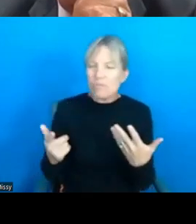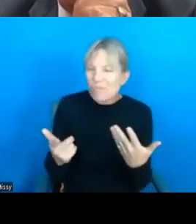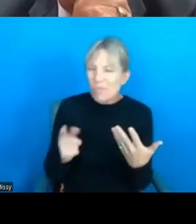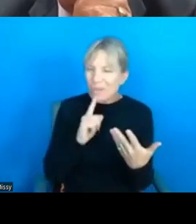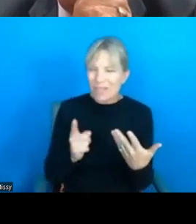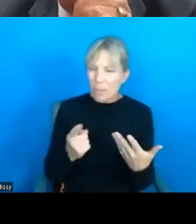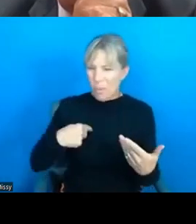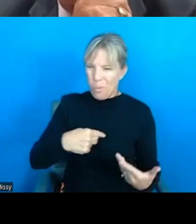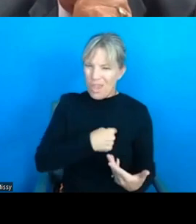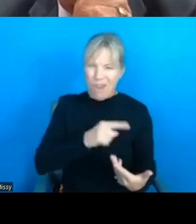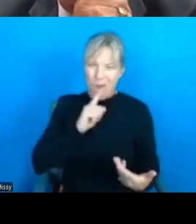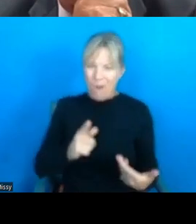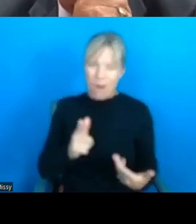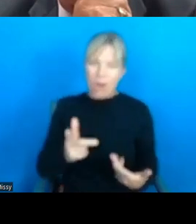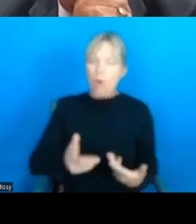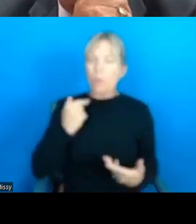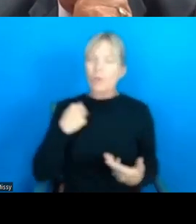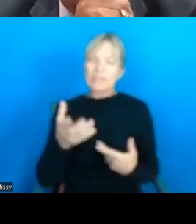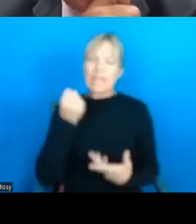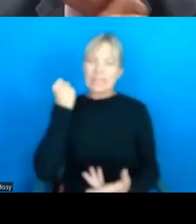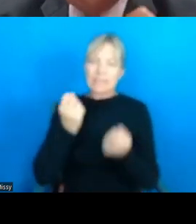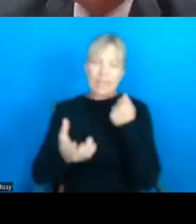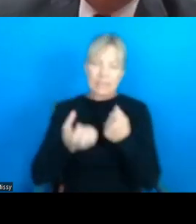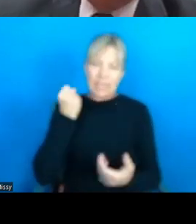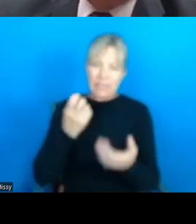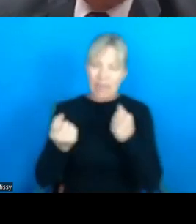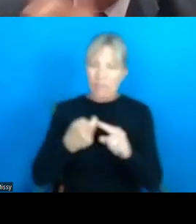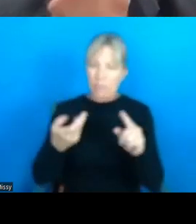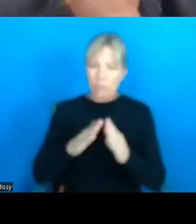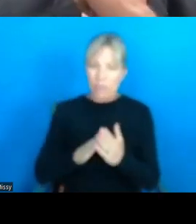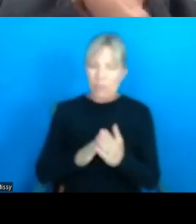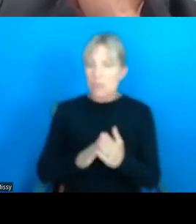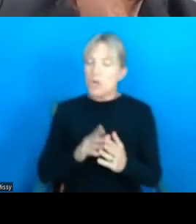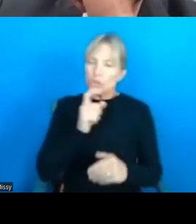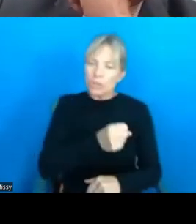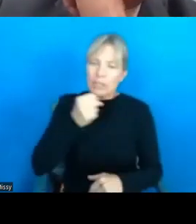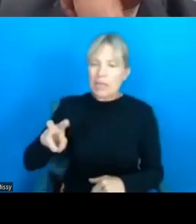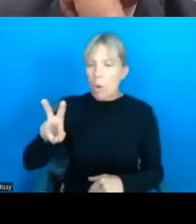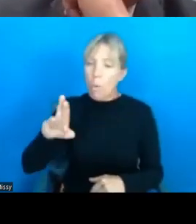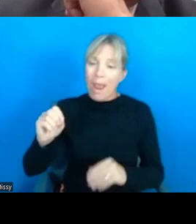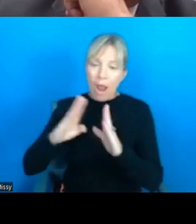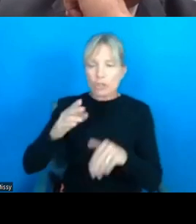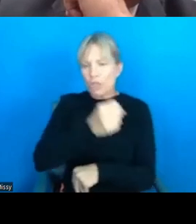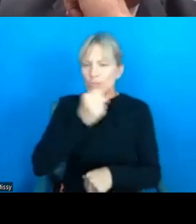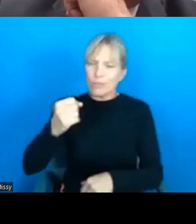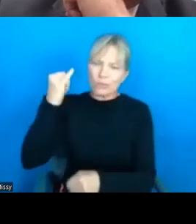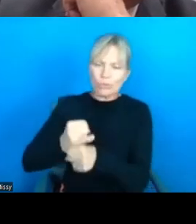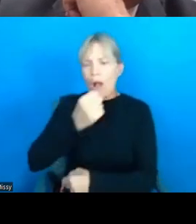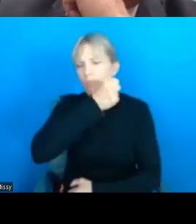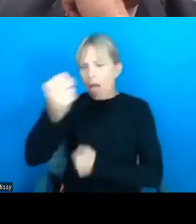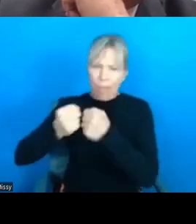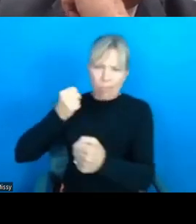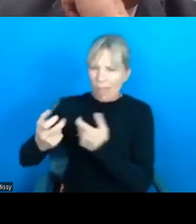about is taking from the community. We should be warehoused. We should be institutionalized.